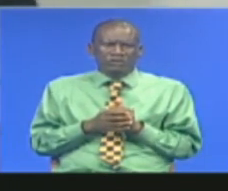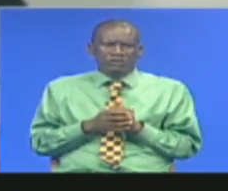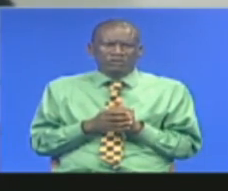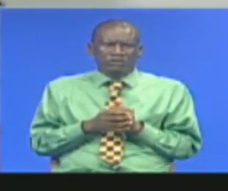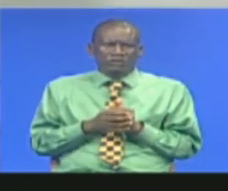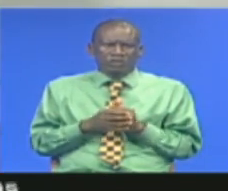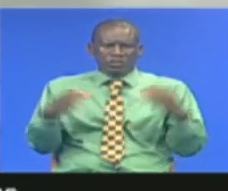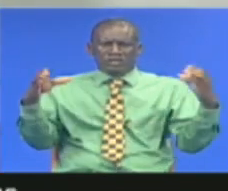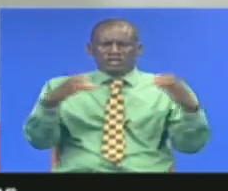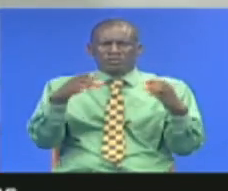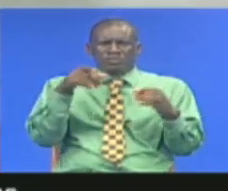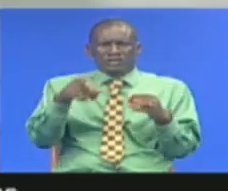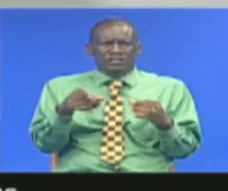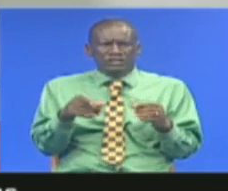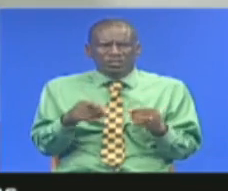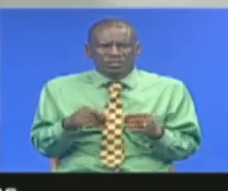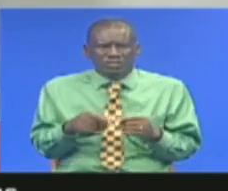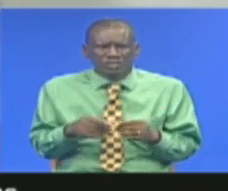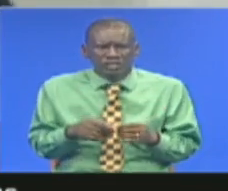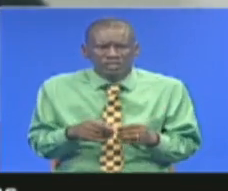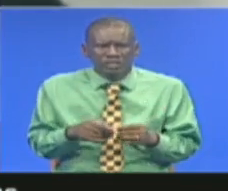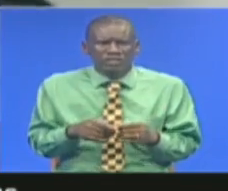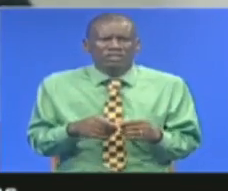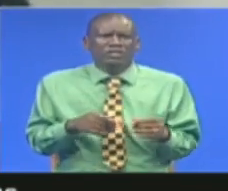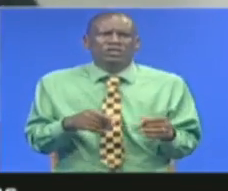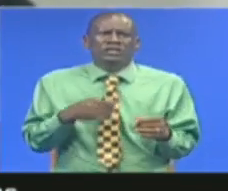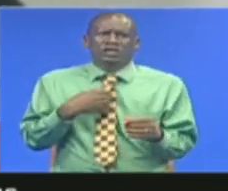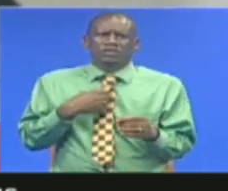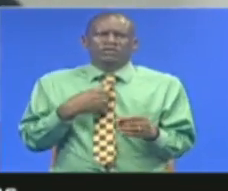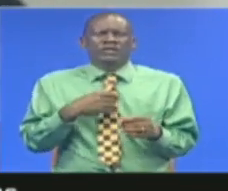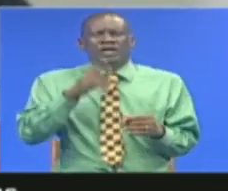Teams in this zone have held their federations to ransom.